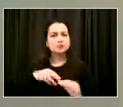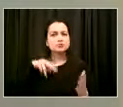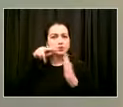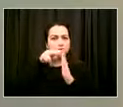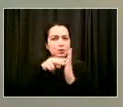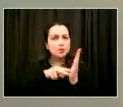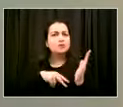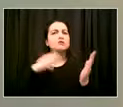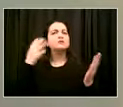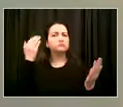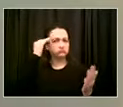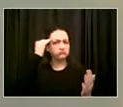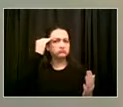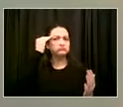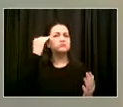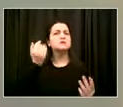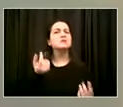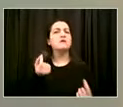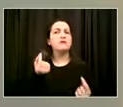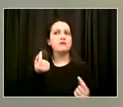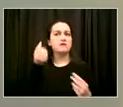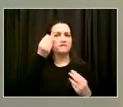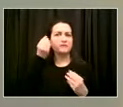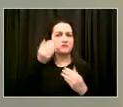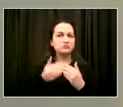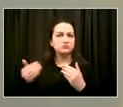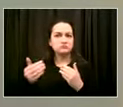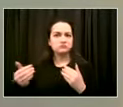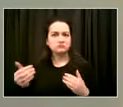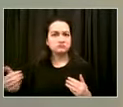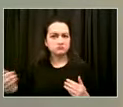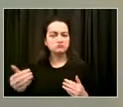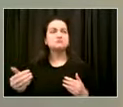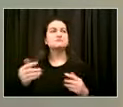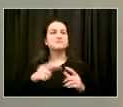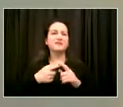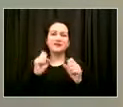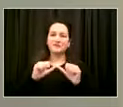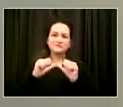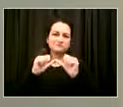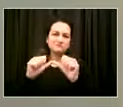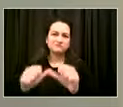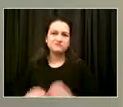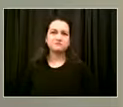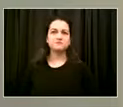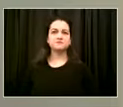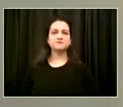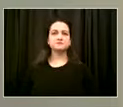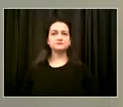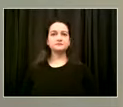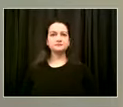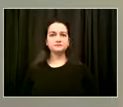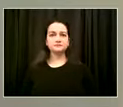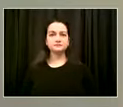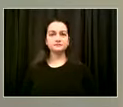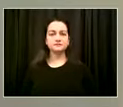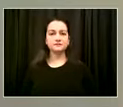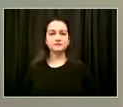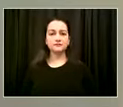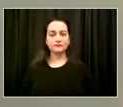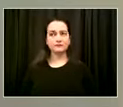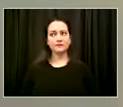accurate snapshot of how much of these variants are being transmitted here in the city, and we anticipate also being able to update